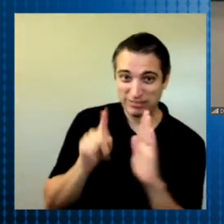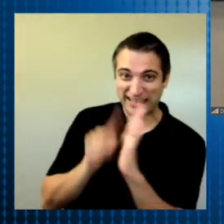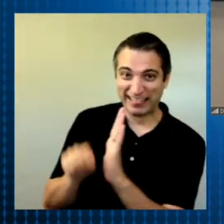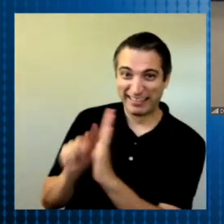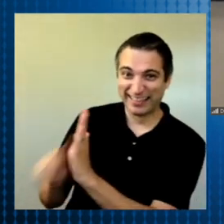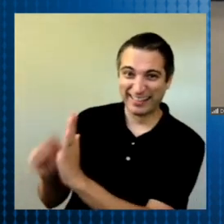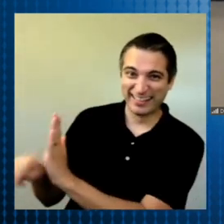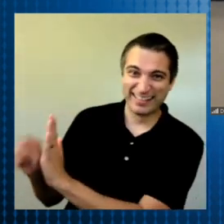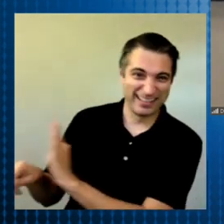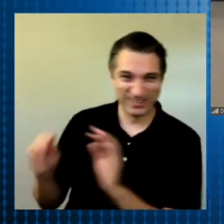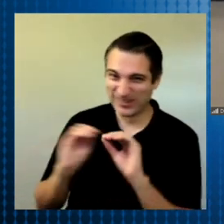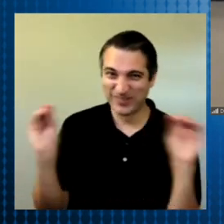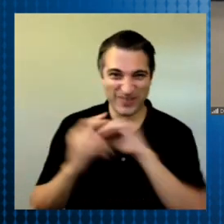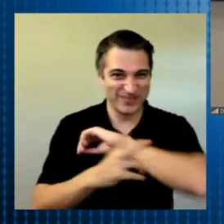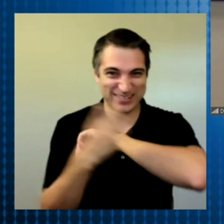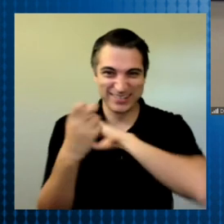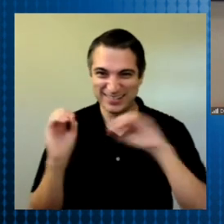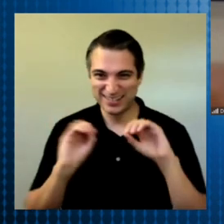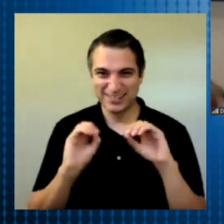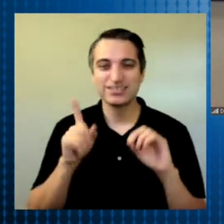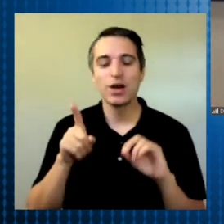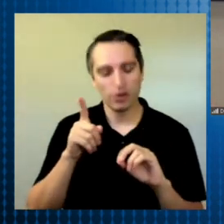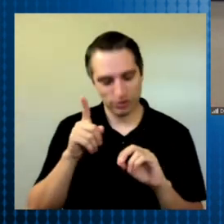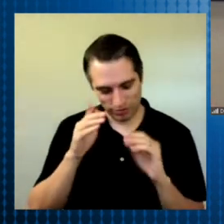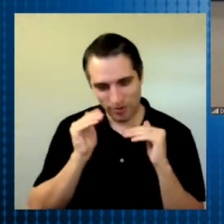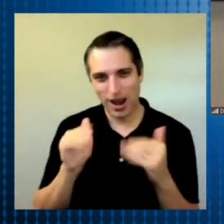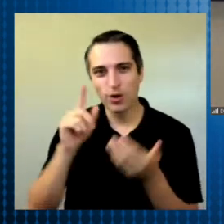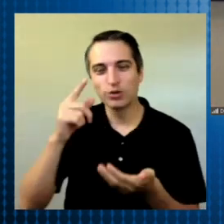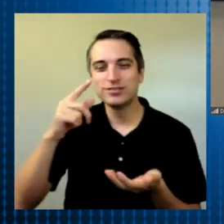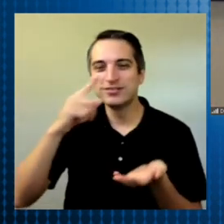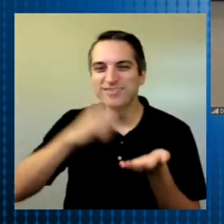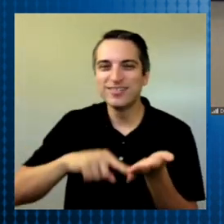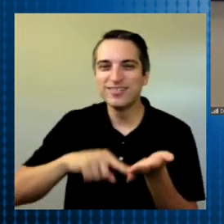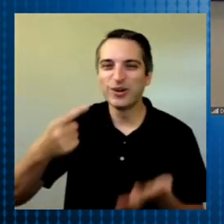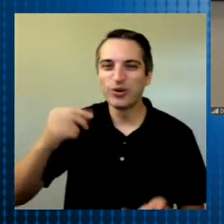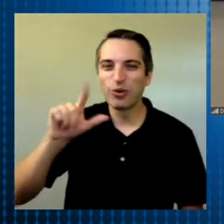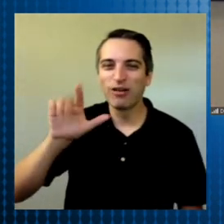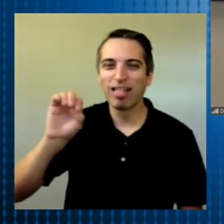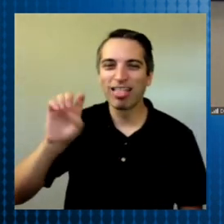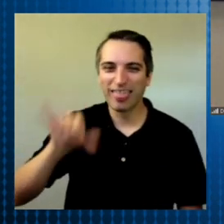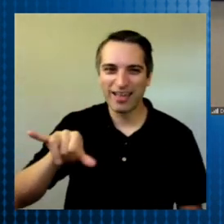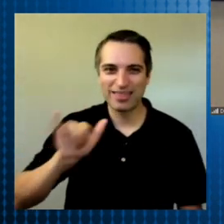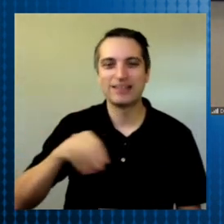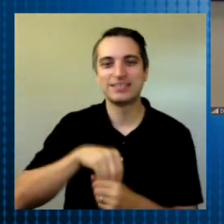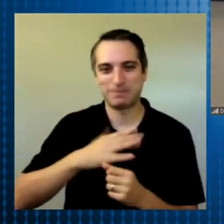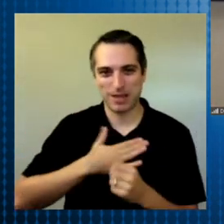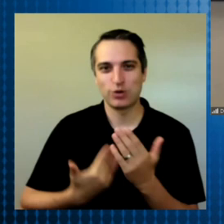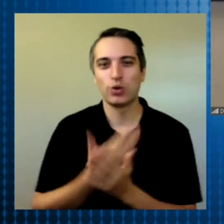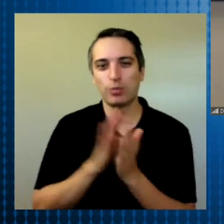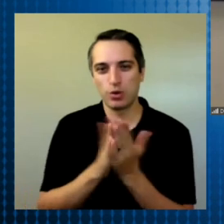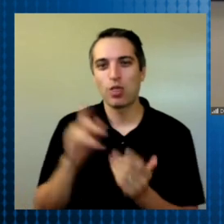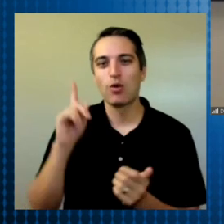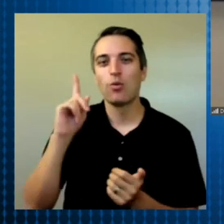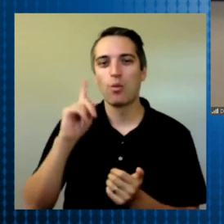out of that bank. So Google one day, Boley, Oklahoma bank robbery. And all that, that's in my new book, The 100